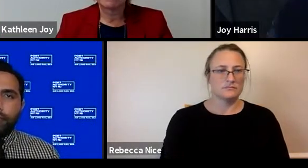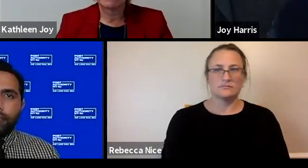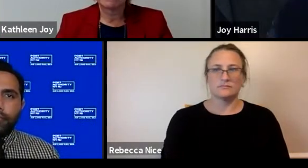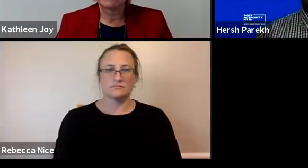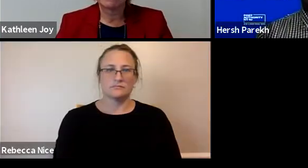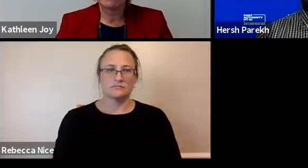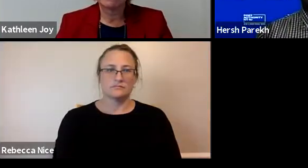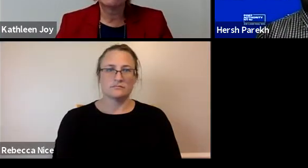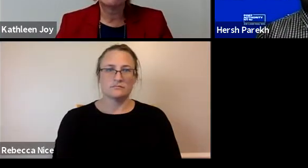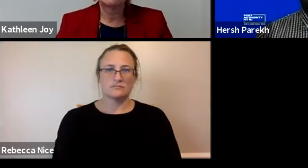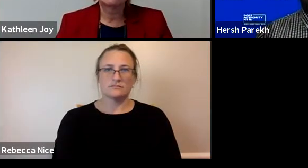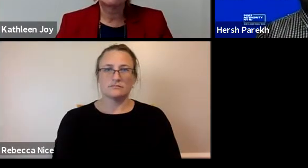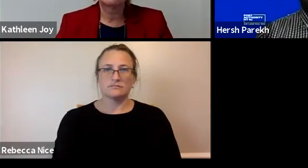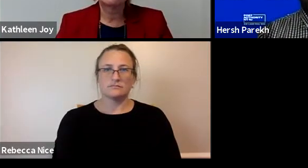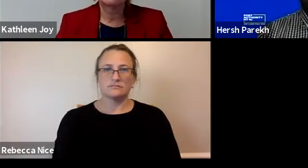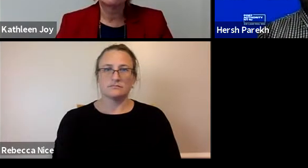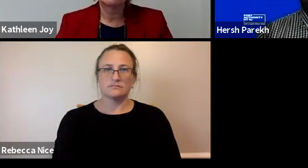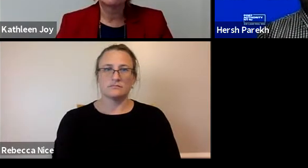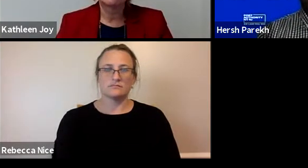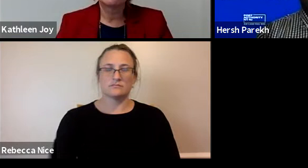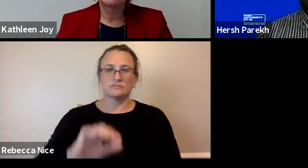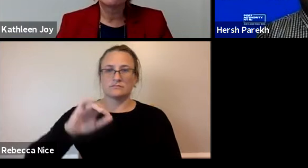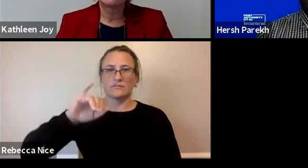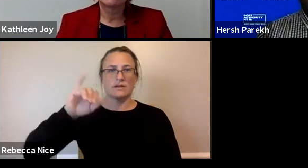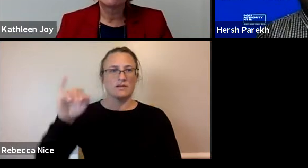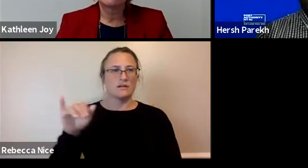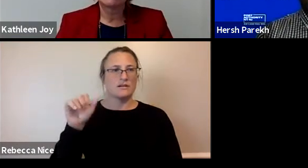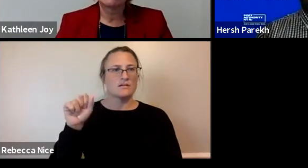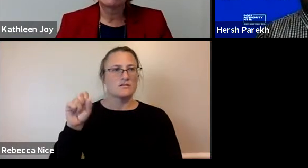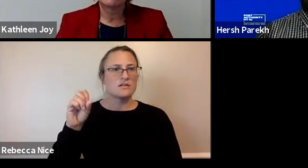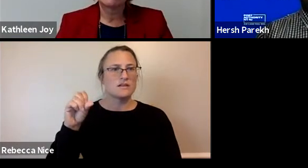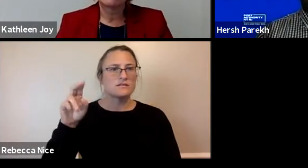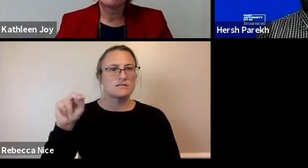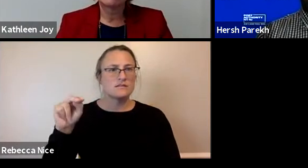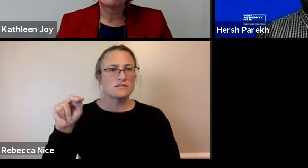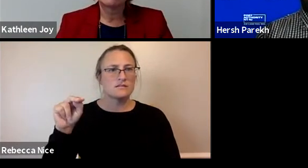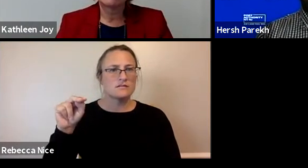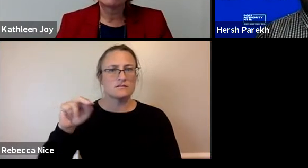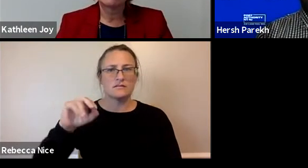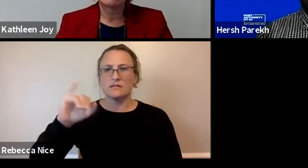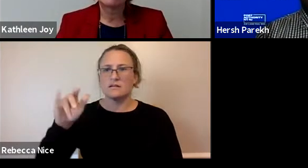Jason Anthony. Jason, are you there?